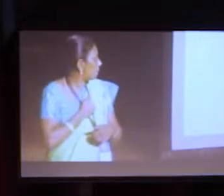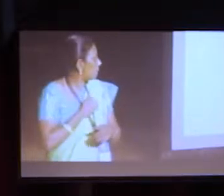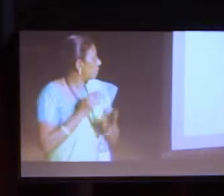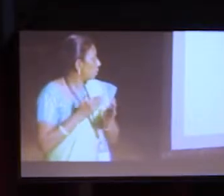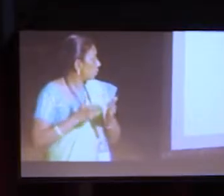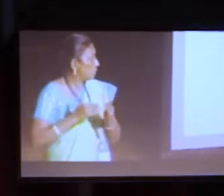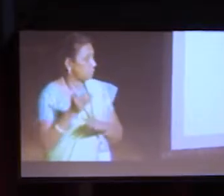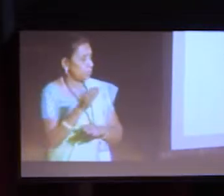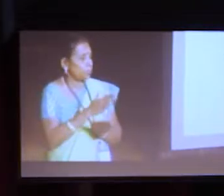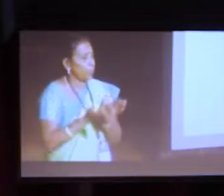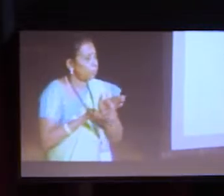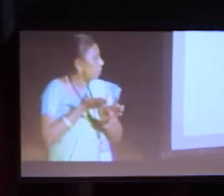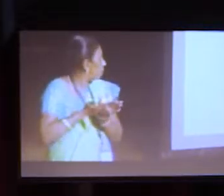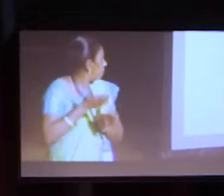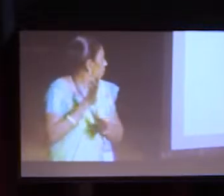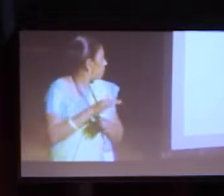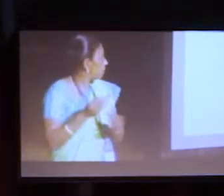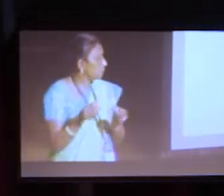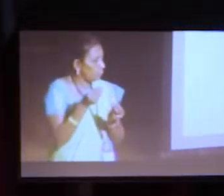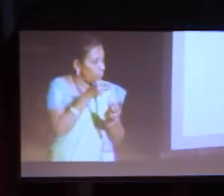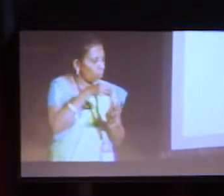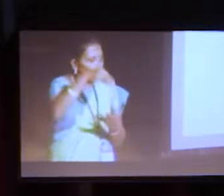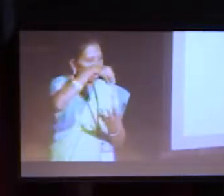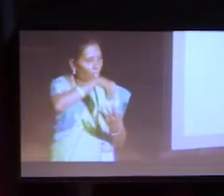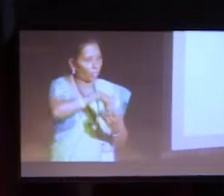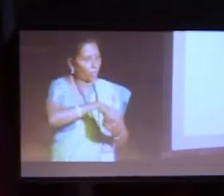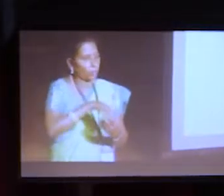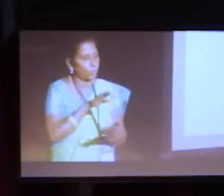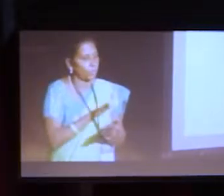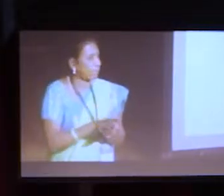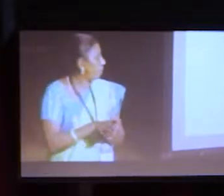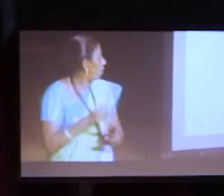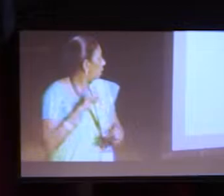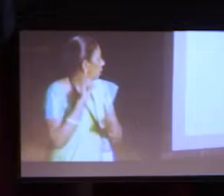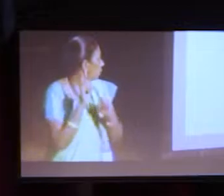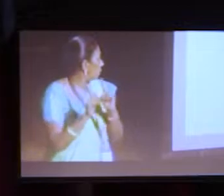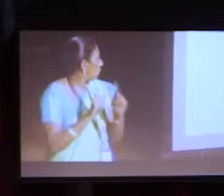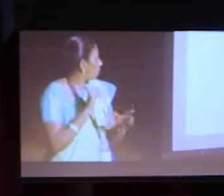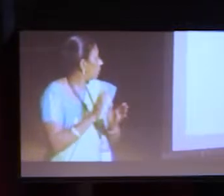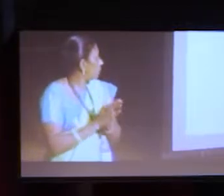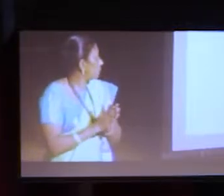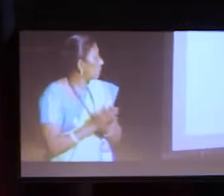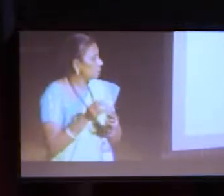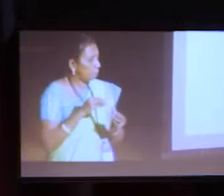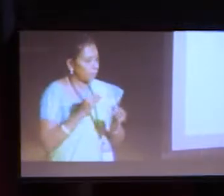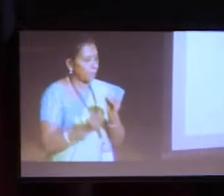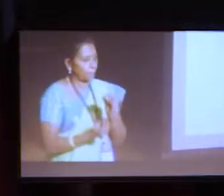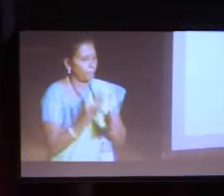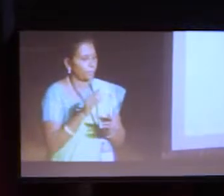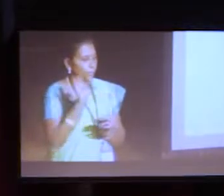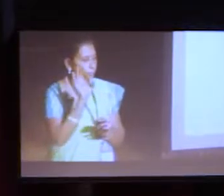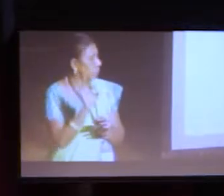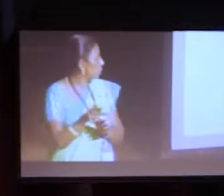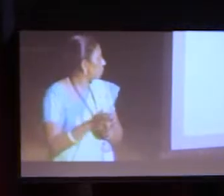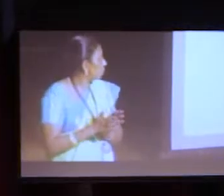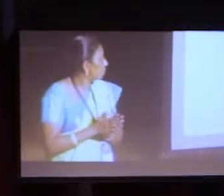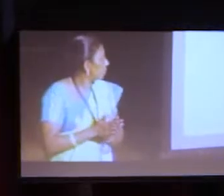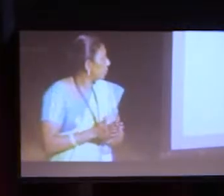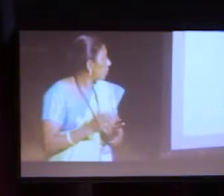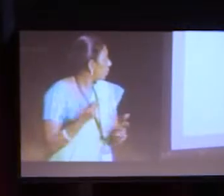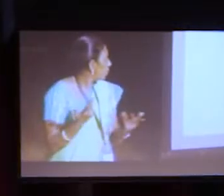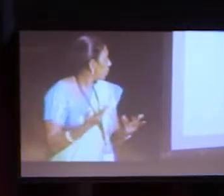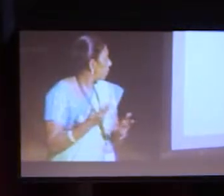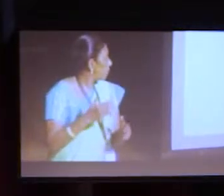years ago to not just go after building a more inclusive environment, but making sure that we were helping to